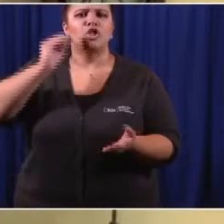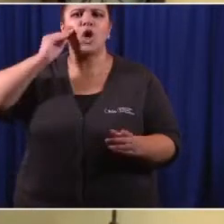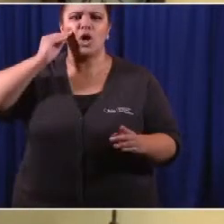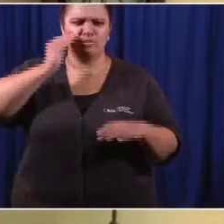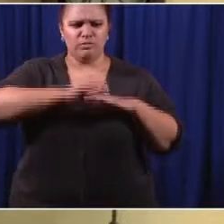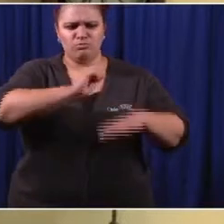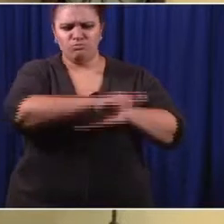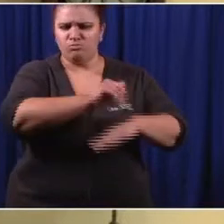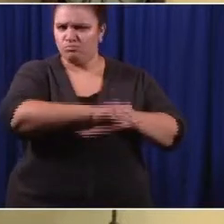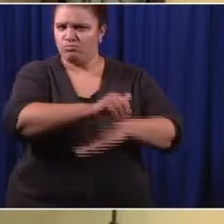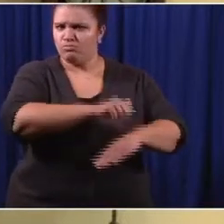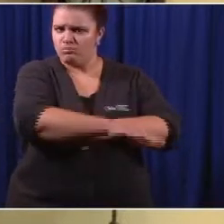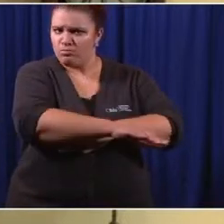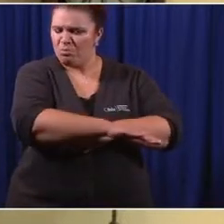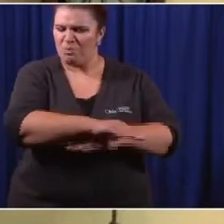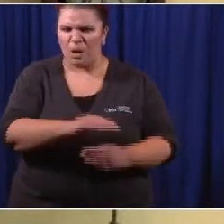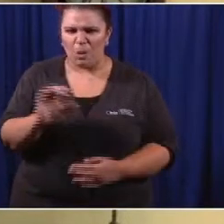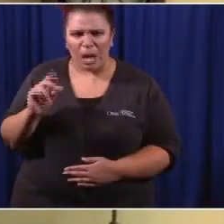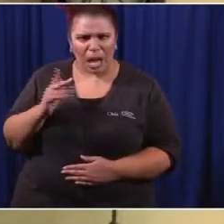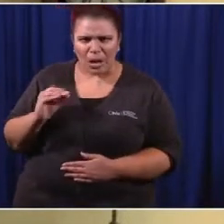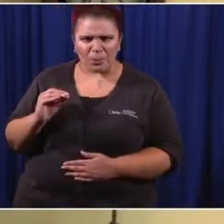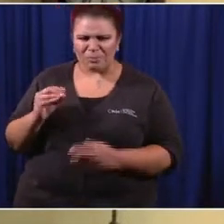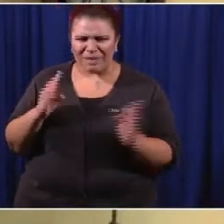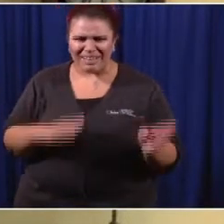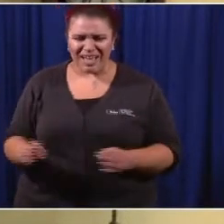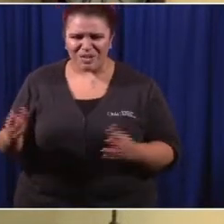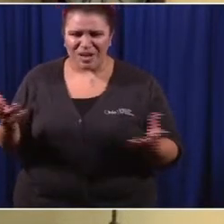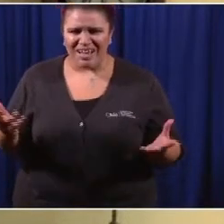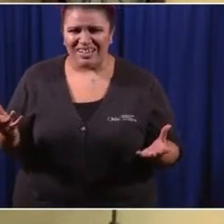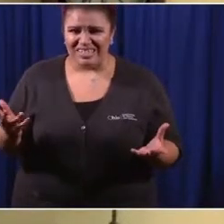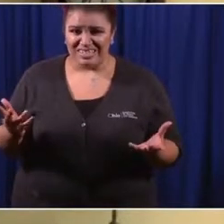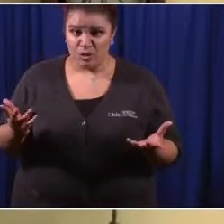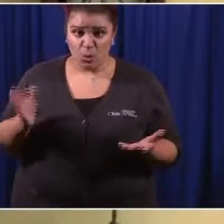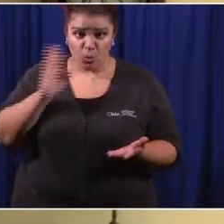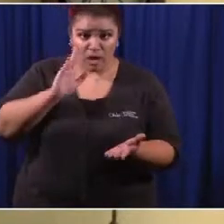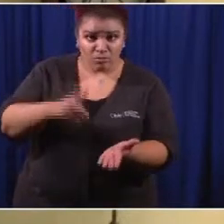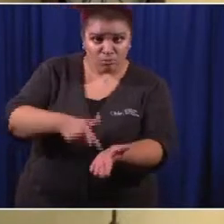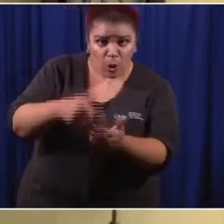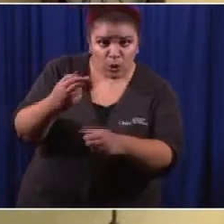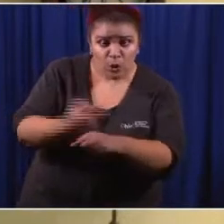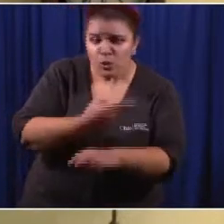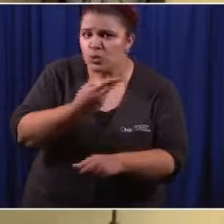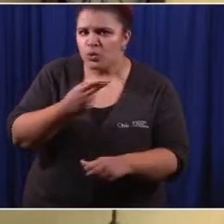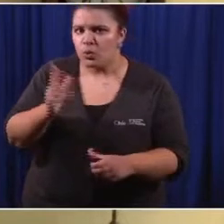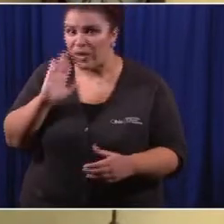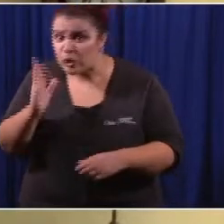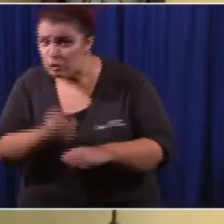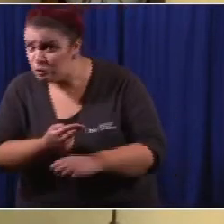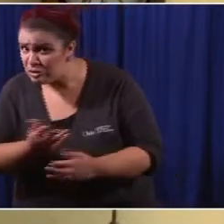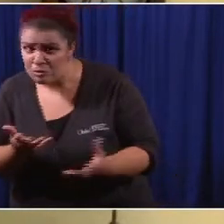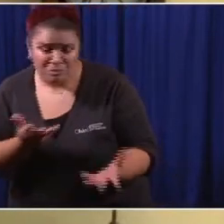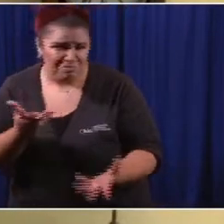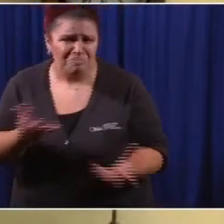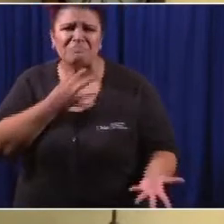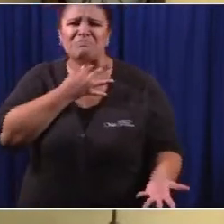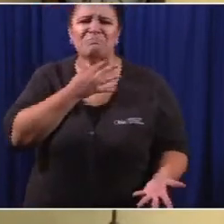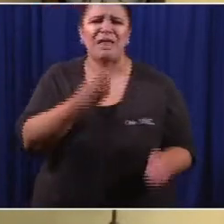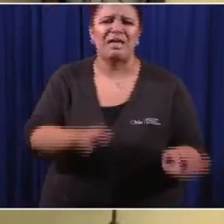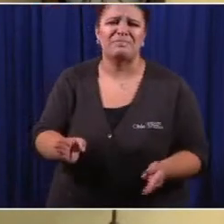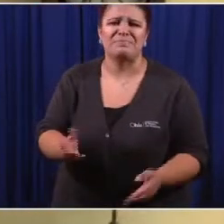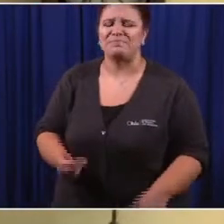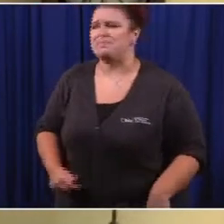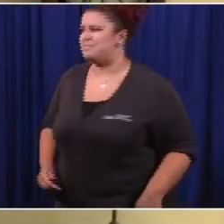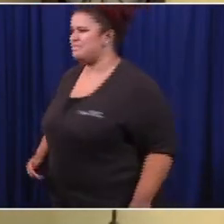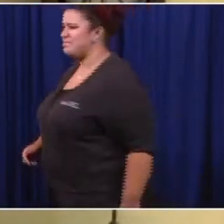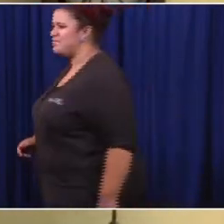tests and use them? What is the plan at this point? Well, we're exploring a lot of different things. I